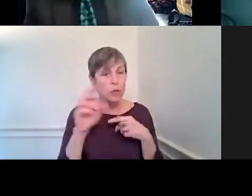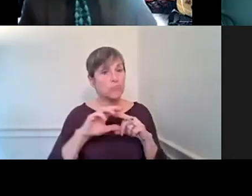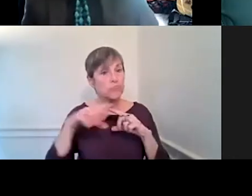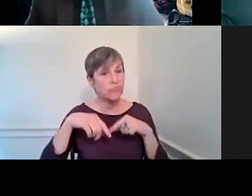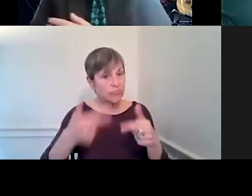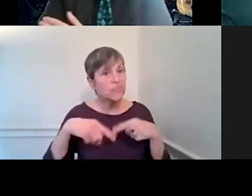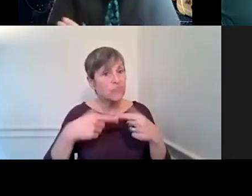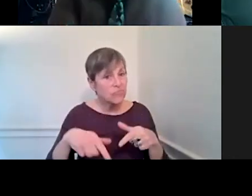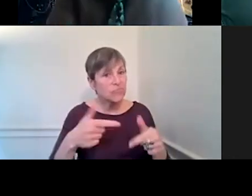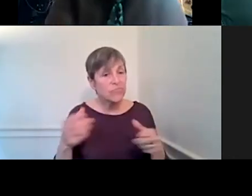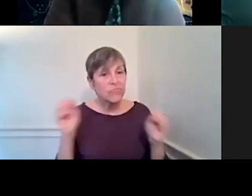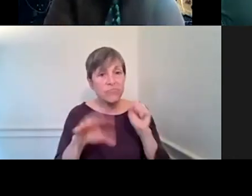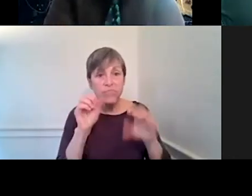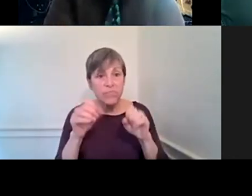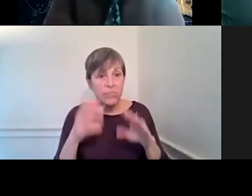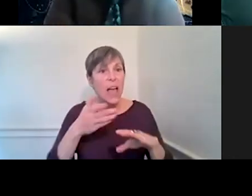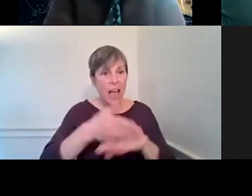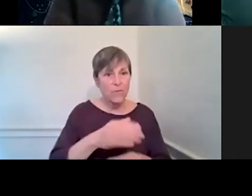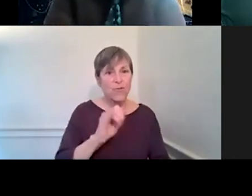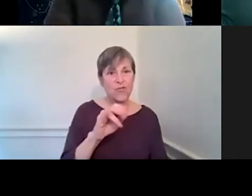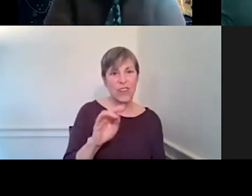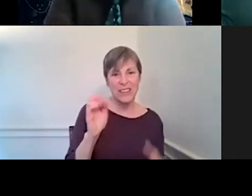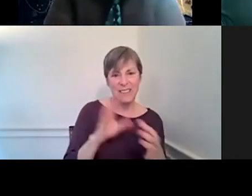after Jeannie shares her comments.